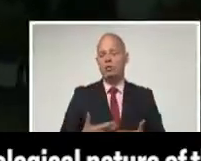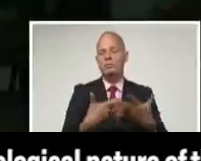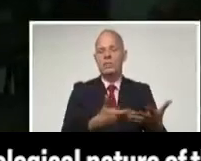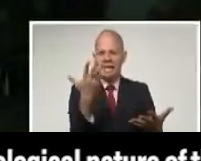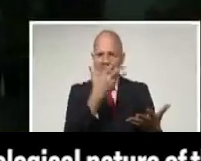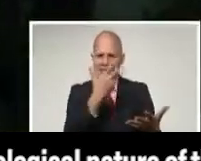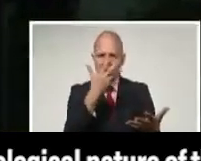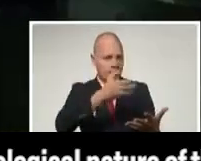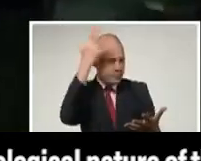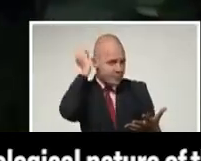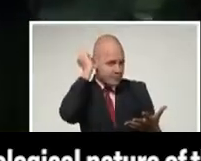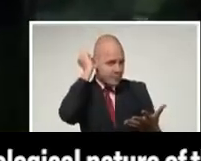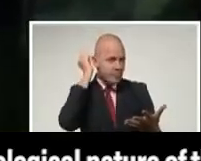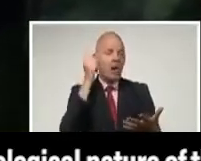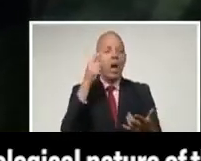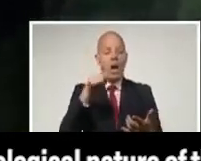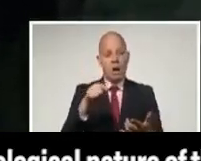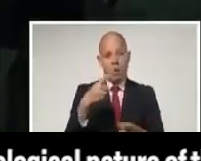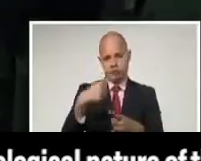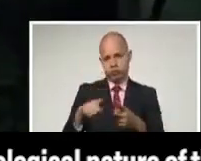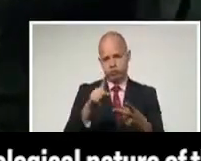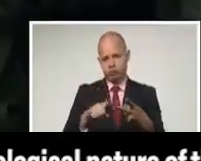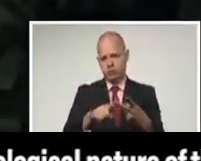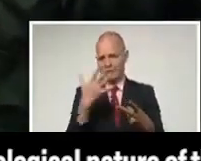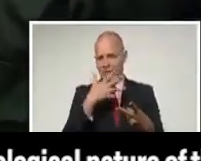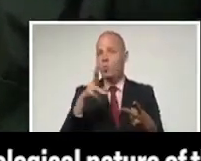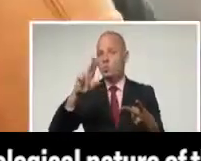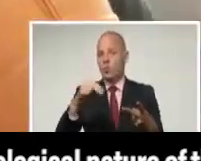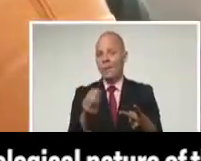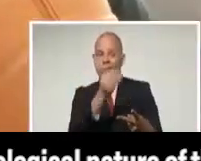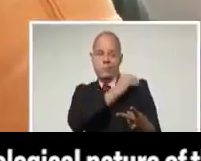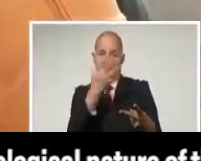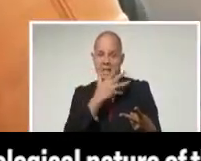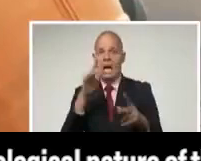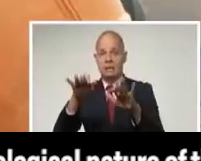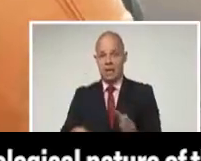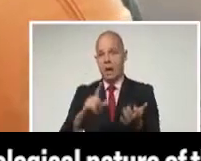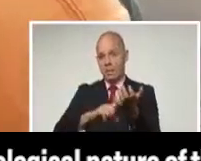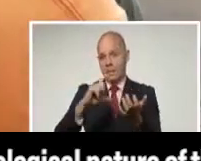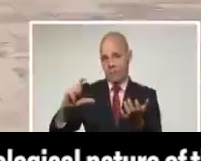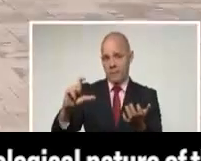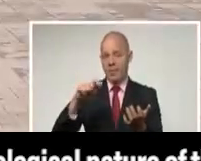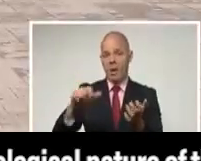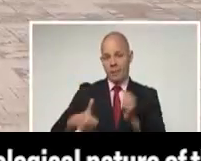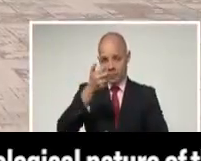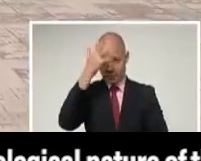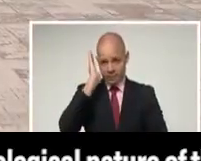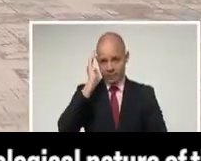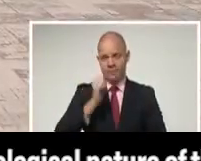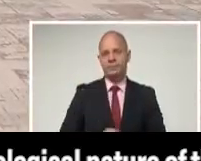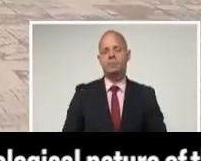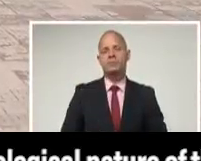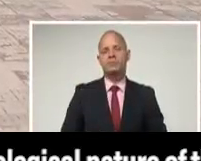8th Congress, the Communist Party of Cuba once again affirmed the ideological nature of the revolution and renewed